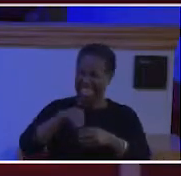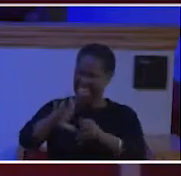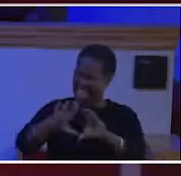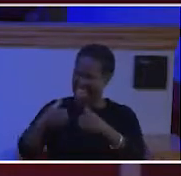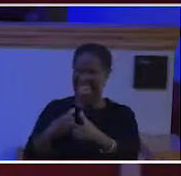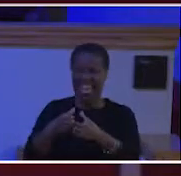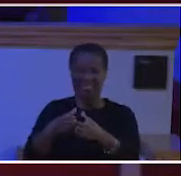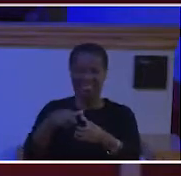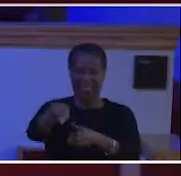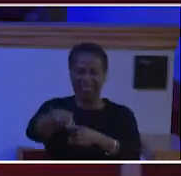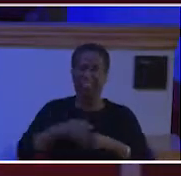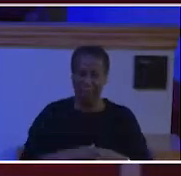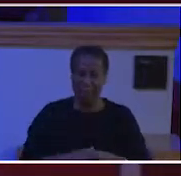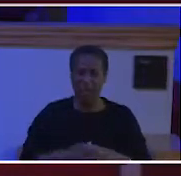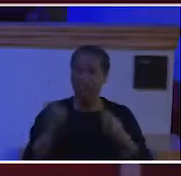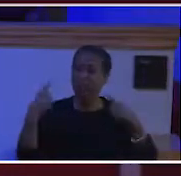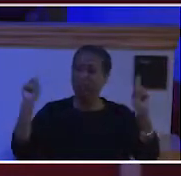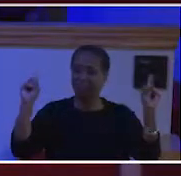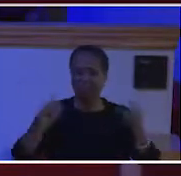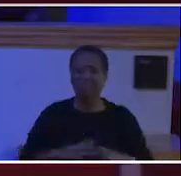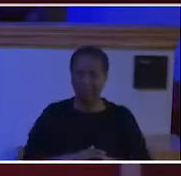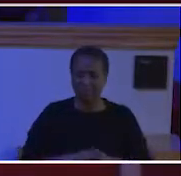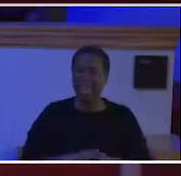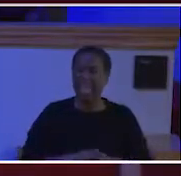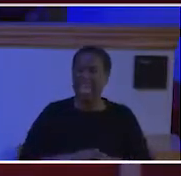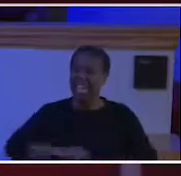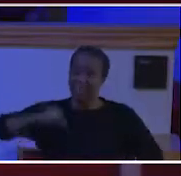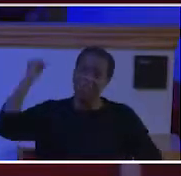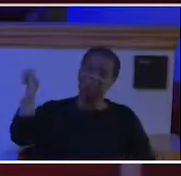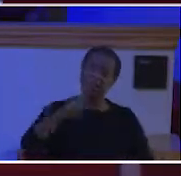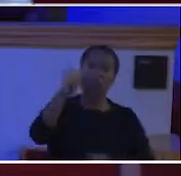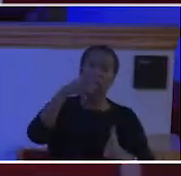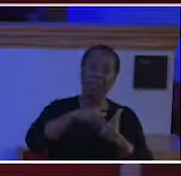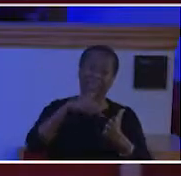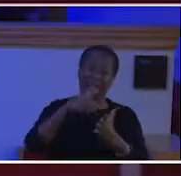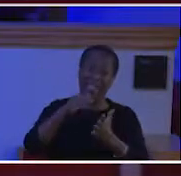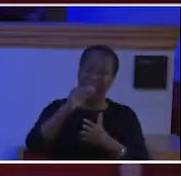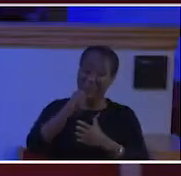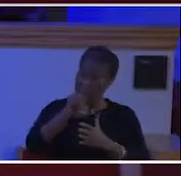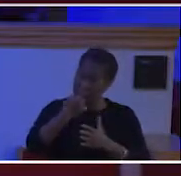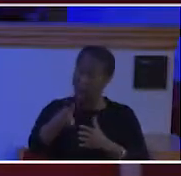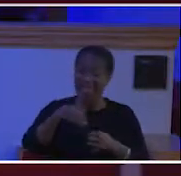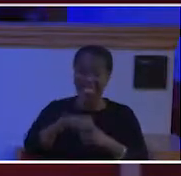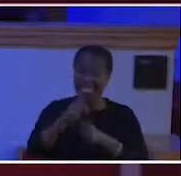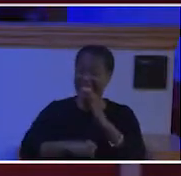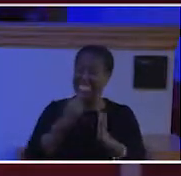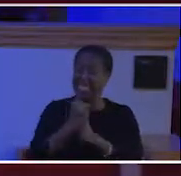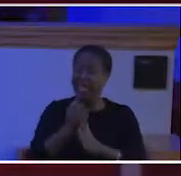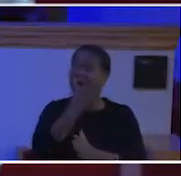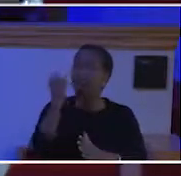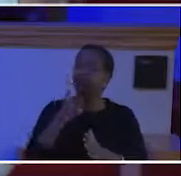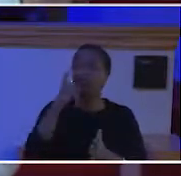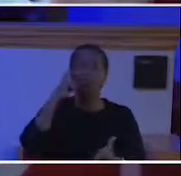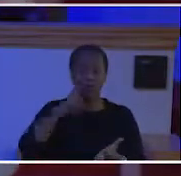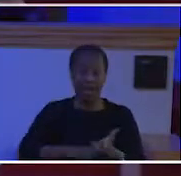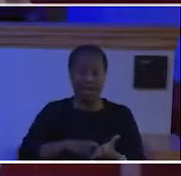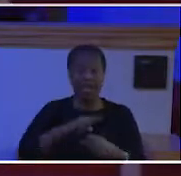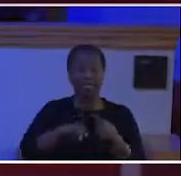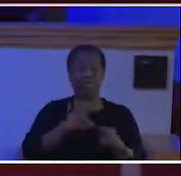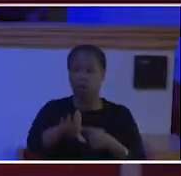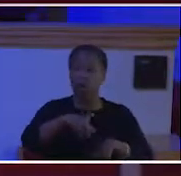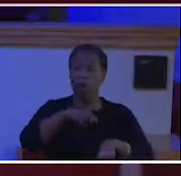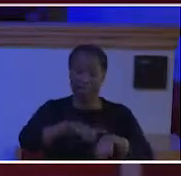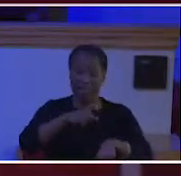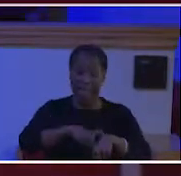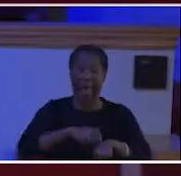history to throw 4,000 yards in a season. It's because you got to recognize when your time